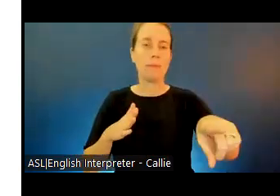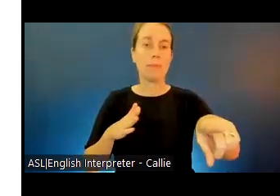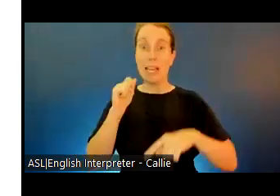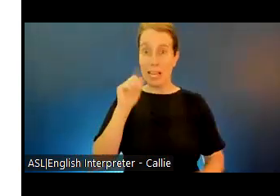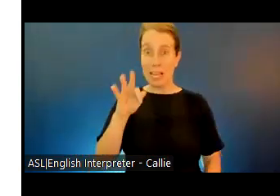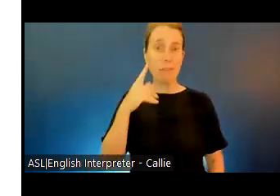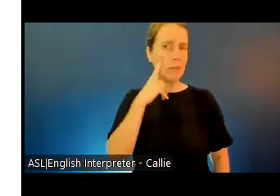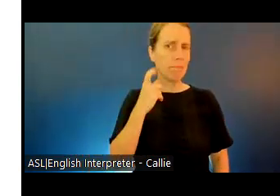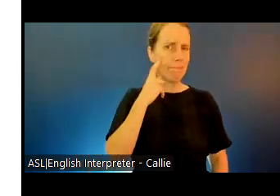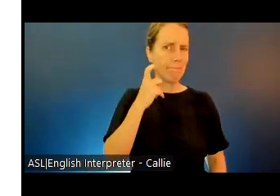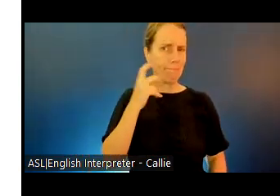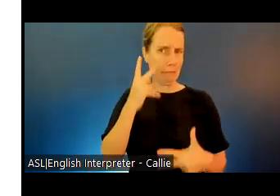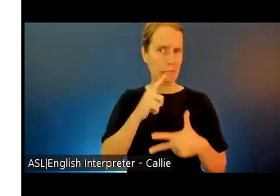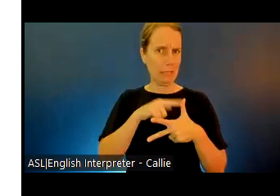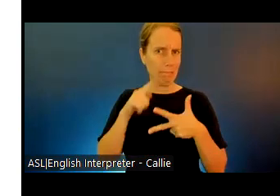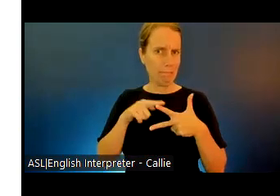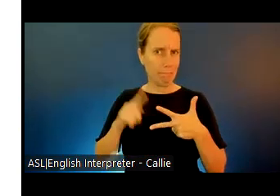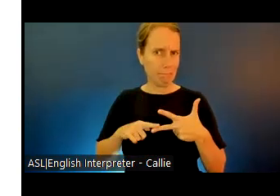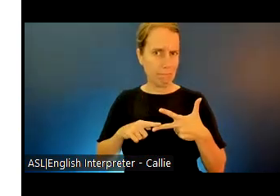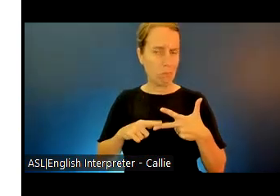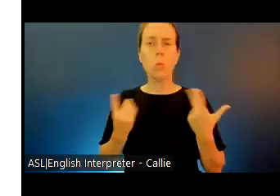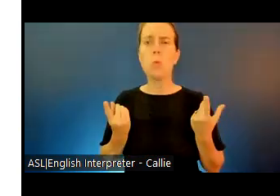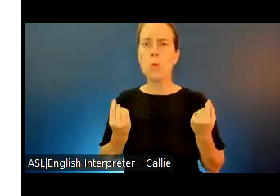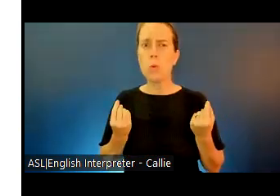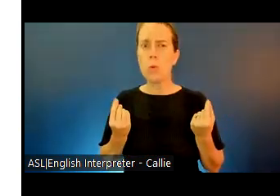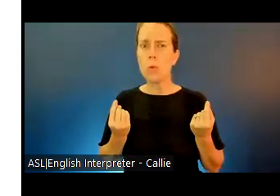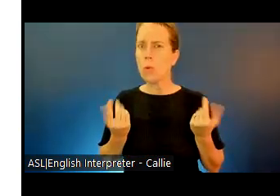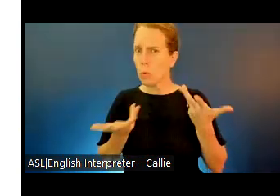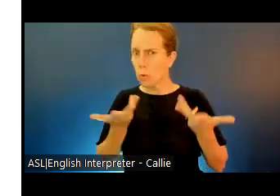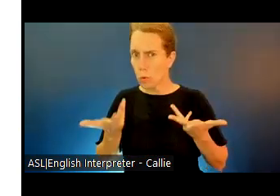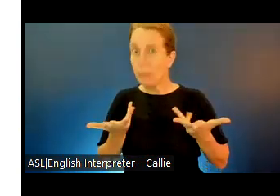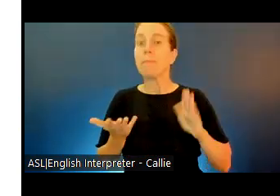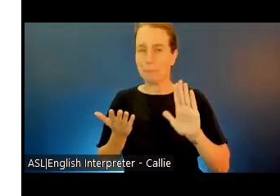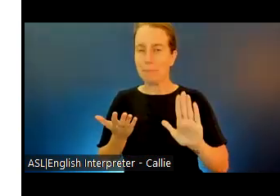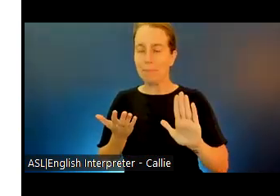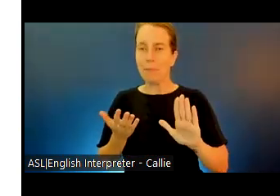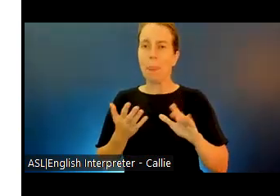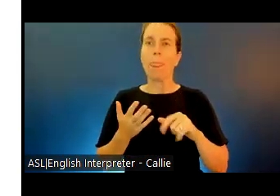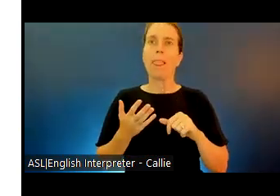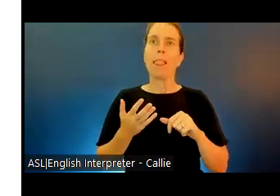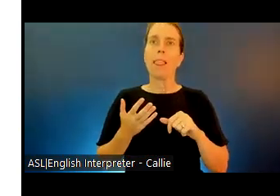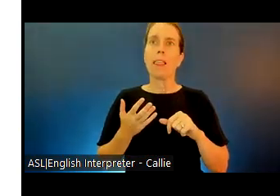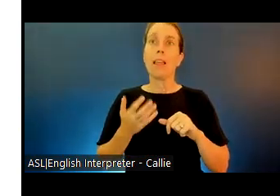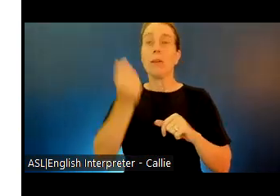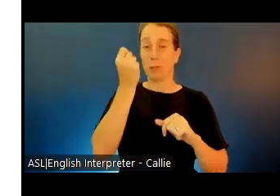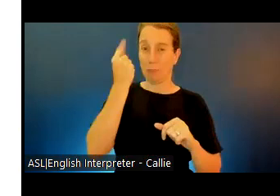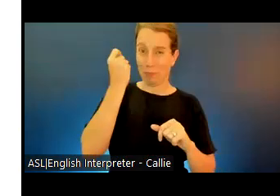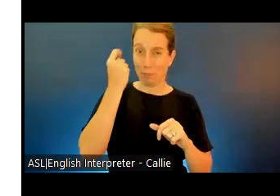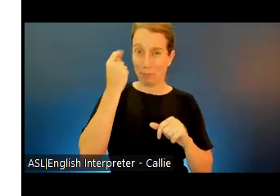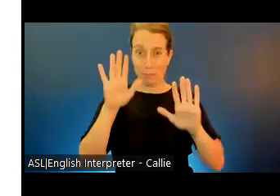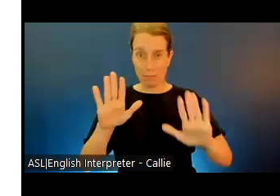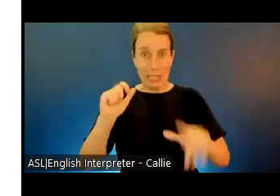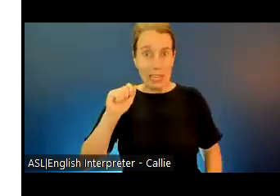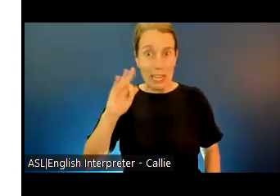advocacy tips. But I do want to emphasize from the start that if it's an emergency